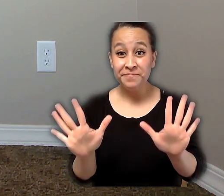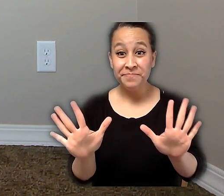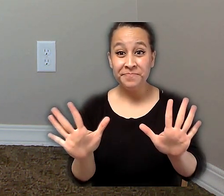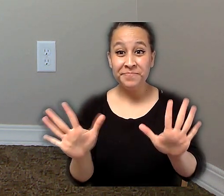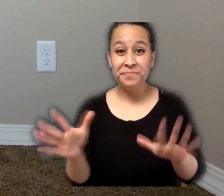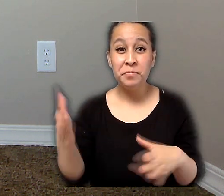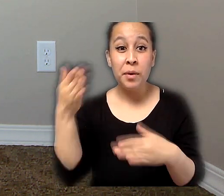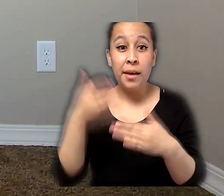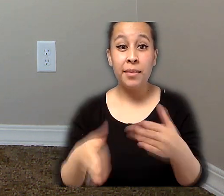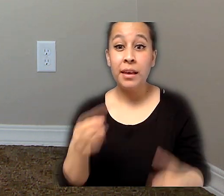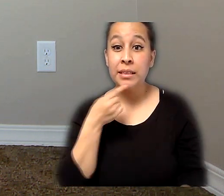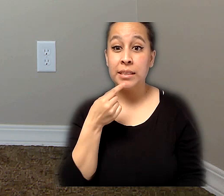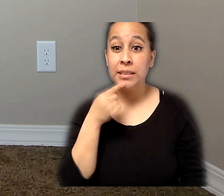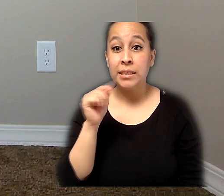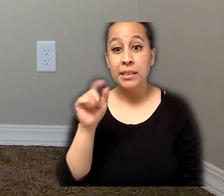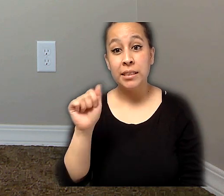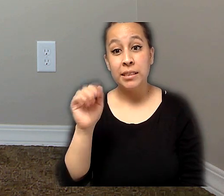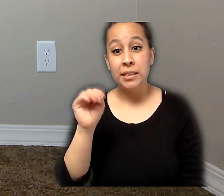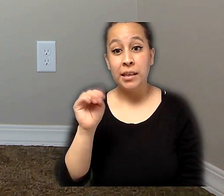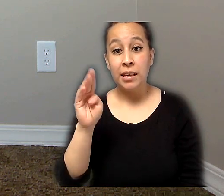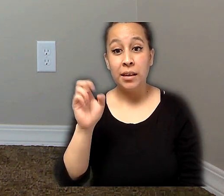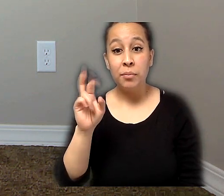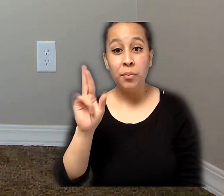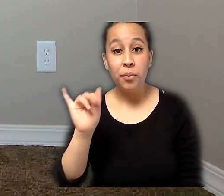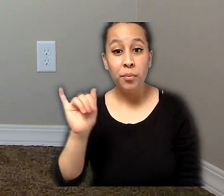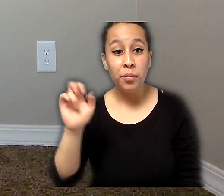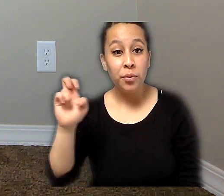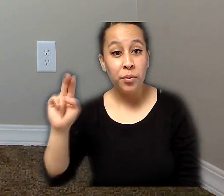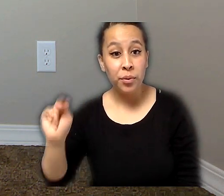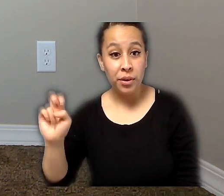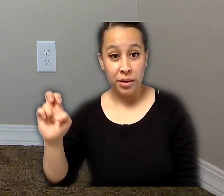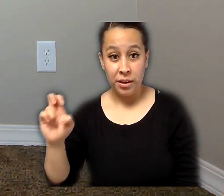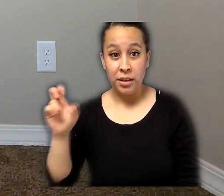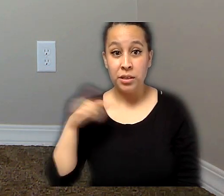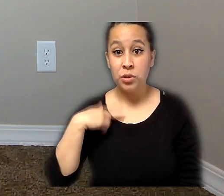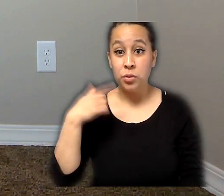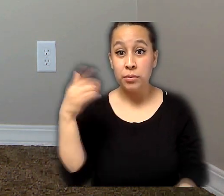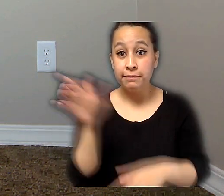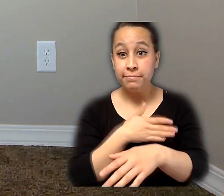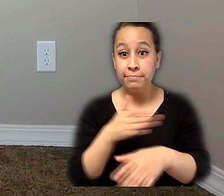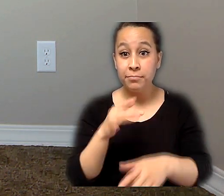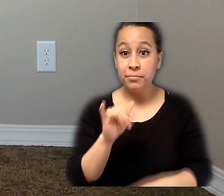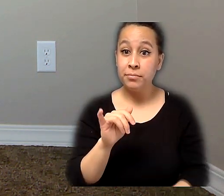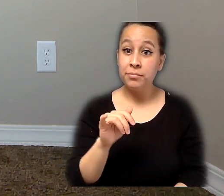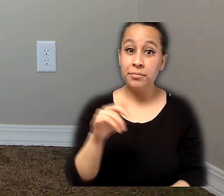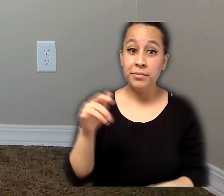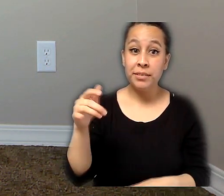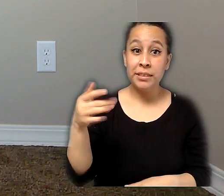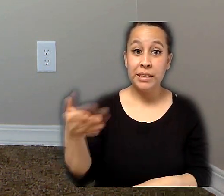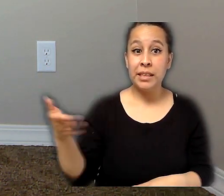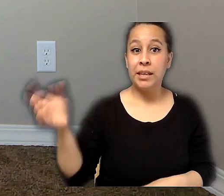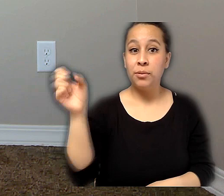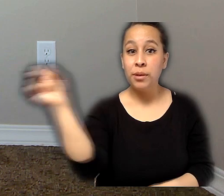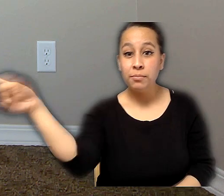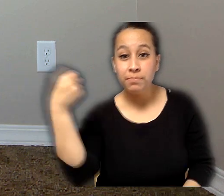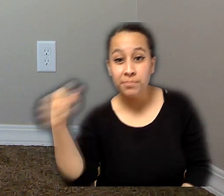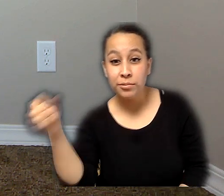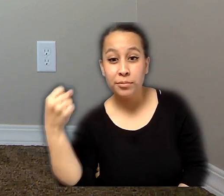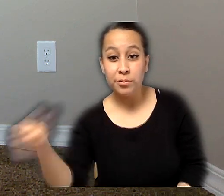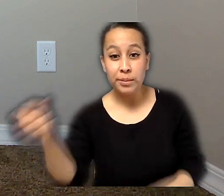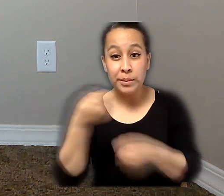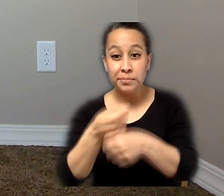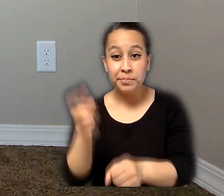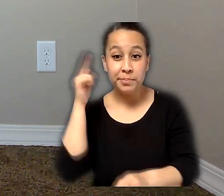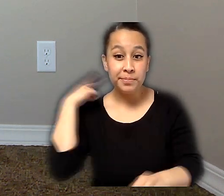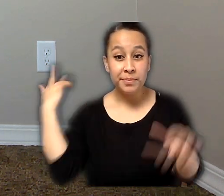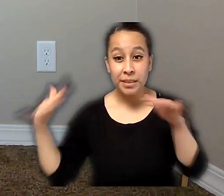end, I said tambourines. Do you know what a tambourine is? It's a musical instrument that we shake and it makes some noise. So we're going to pretend